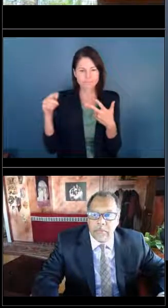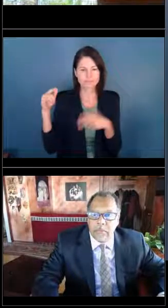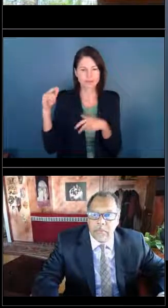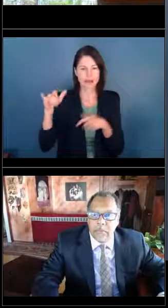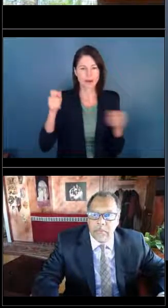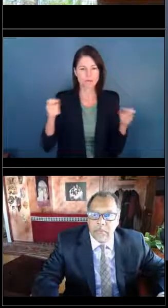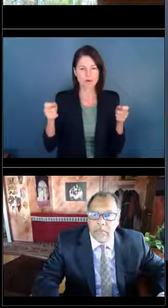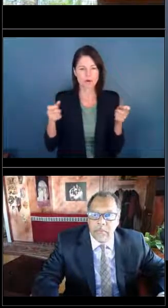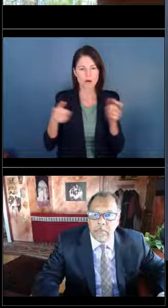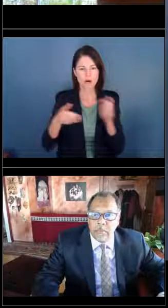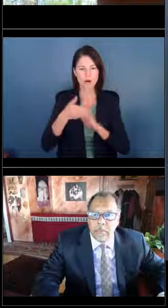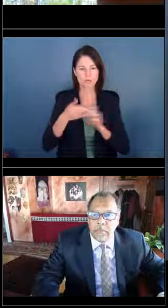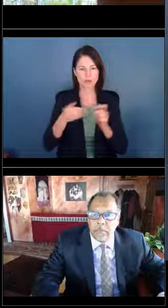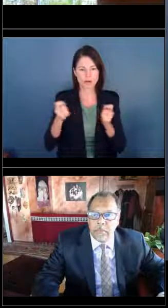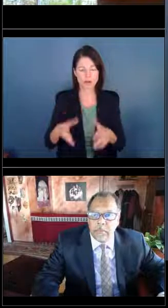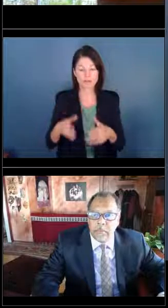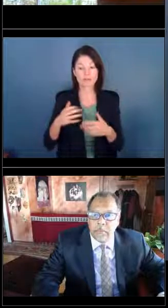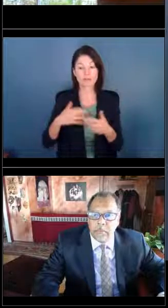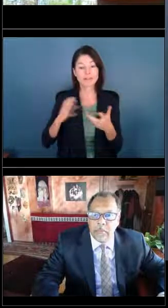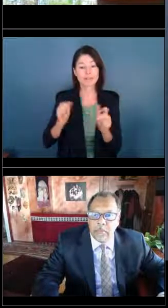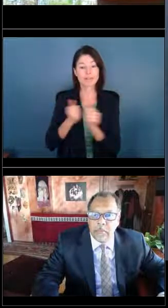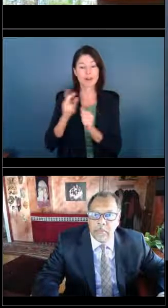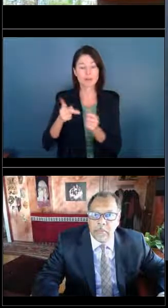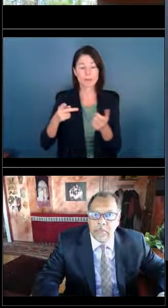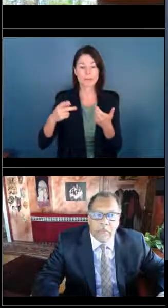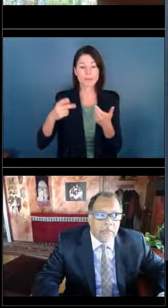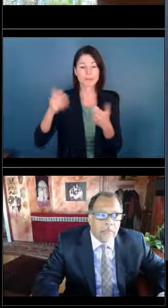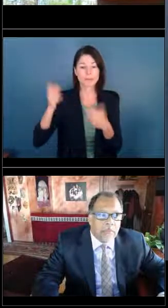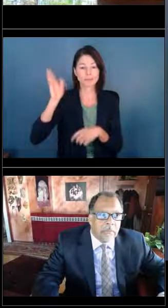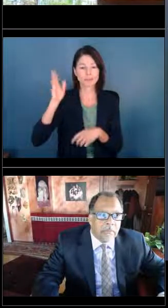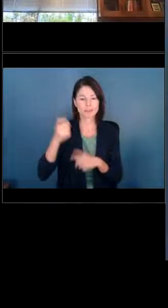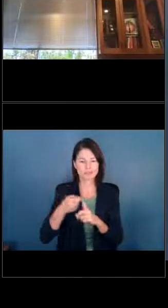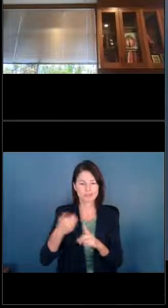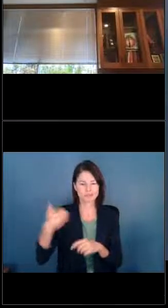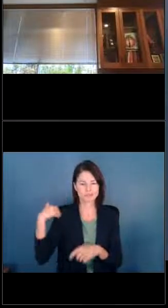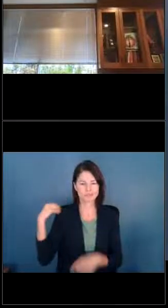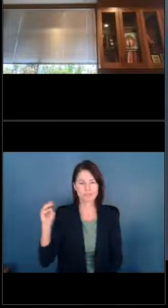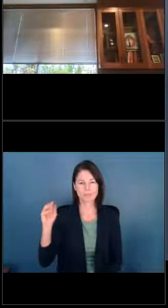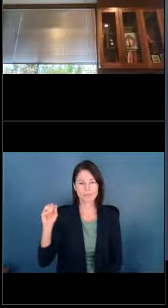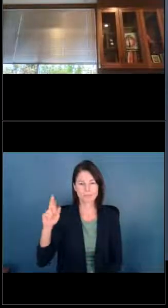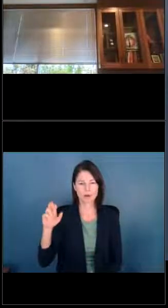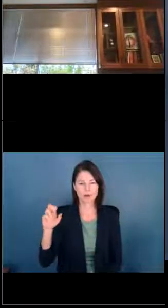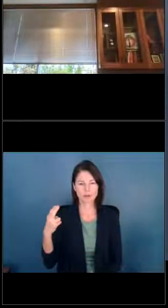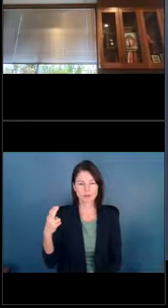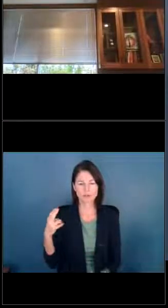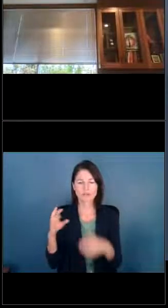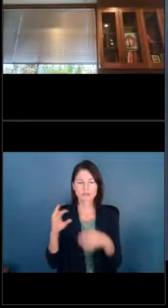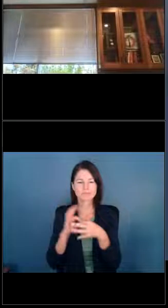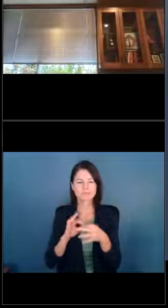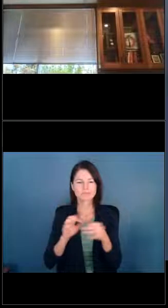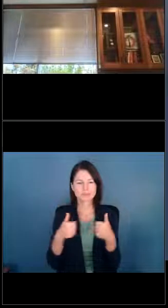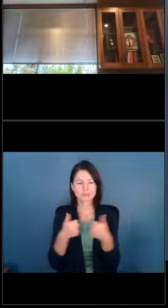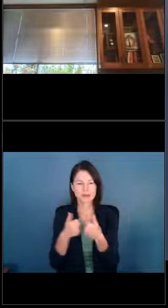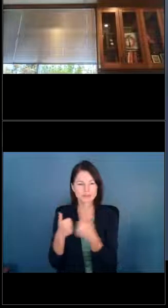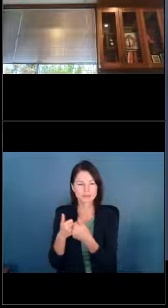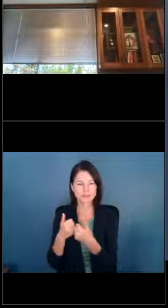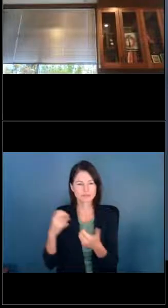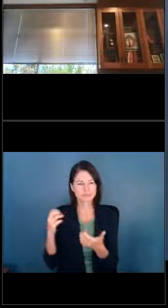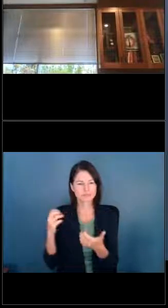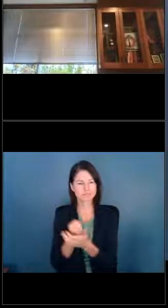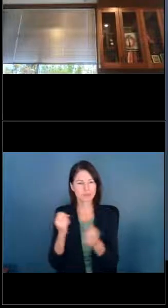operators. This is a follow-up presentation to the one that you received back in March regarding challenges and opportunities facing aviation